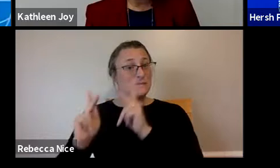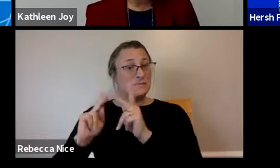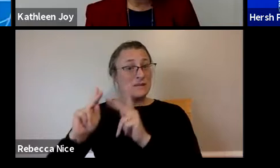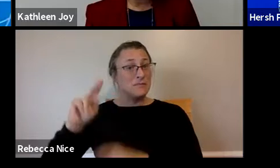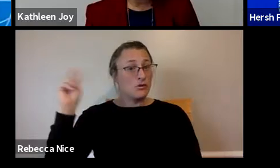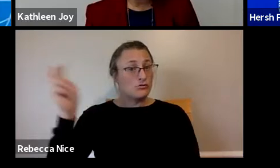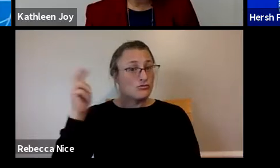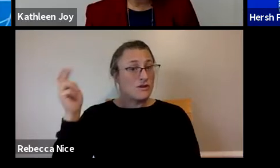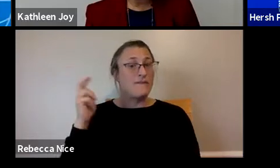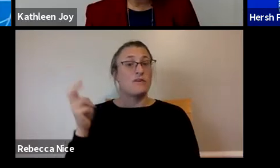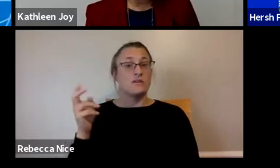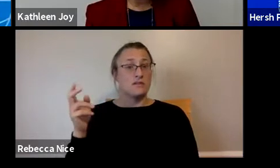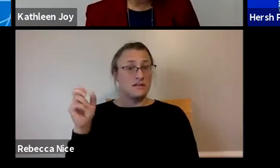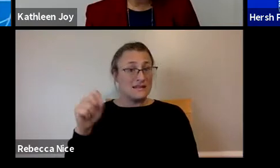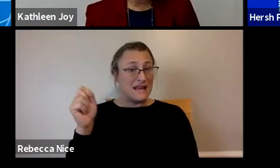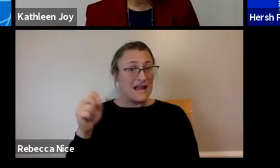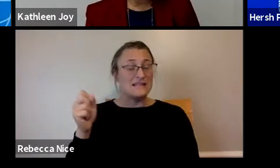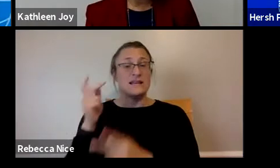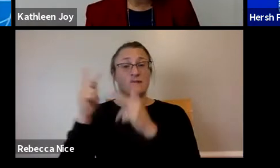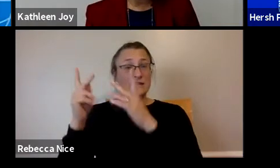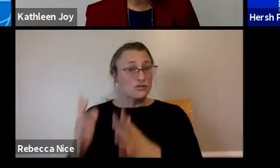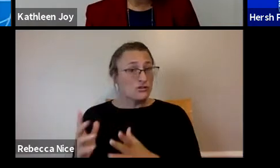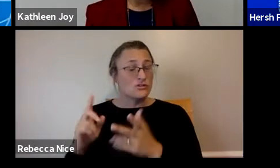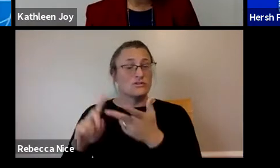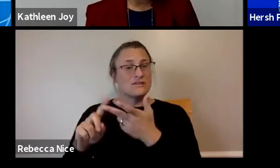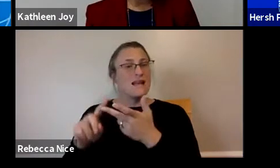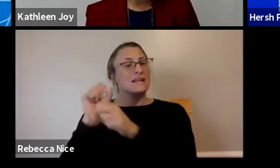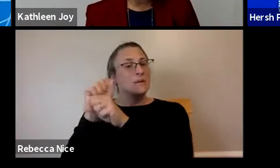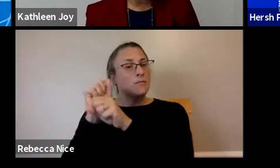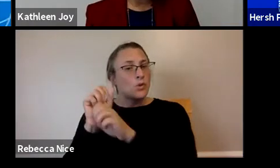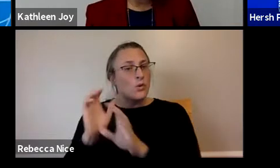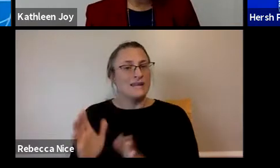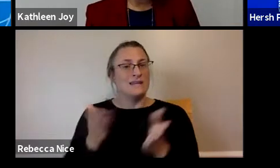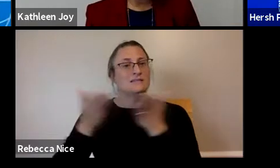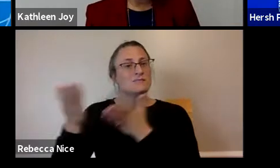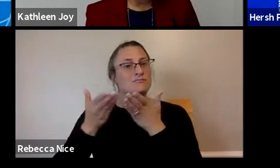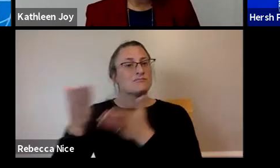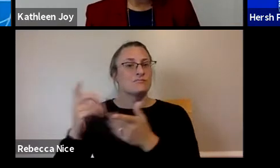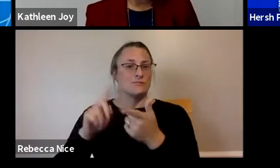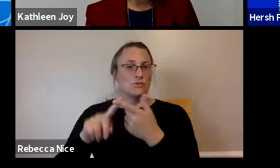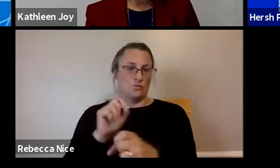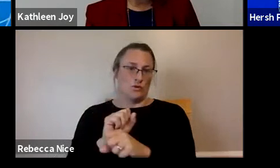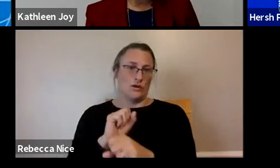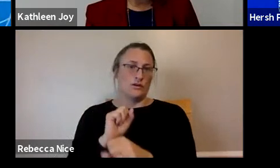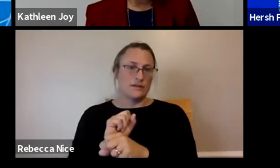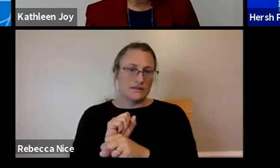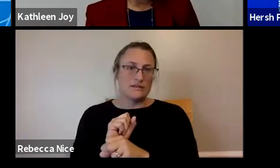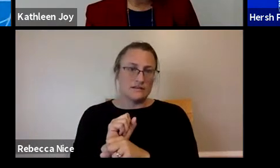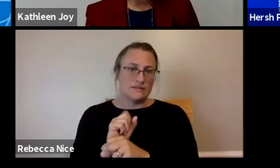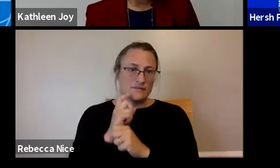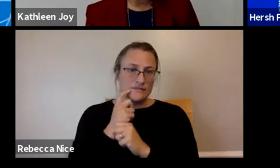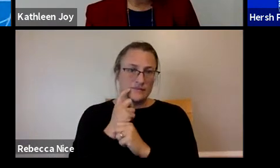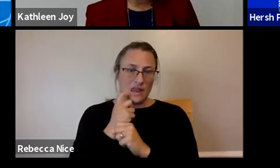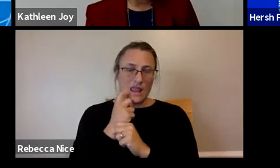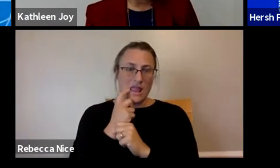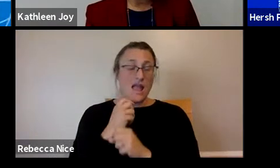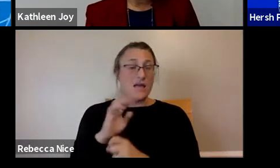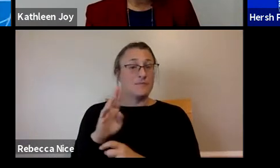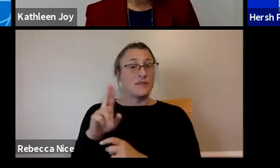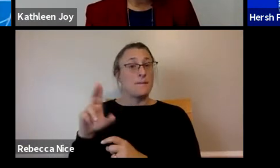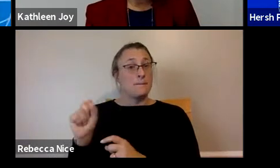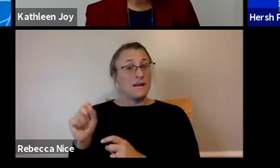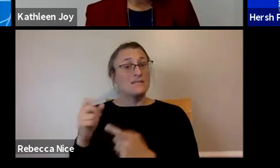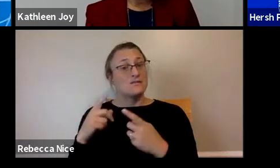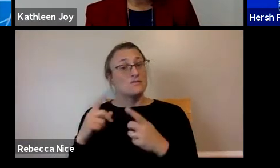and travelers, but also employees of the airport to and from their work. Buses work,